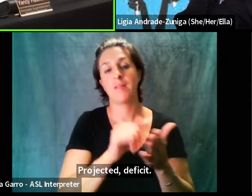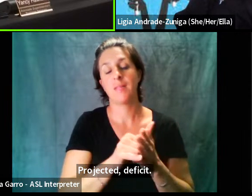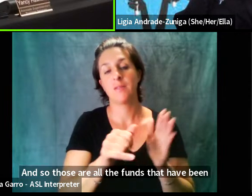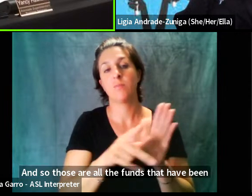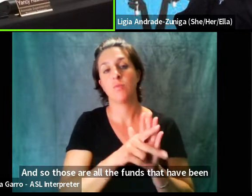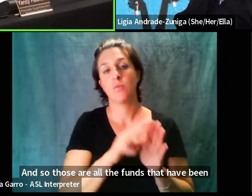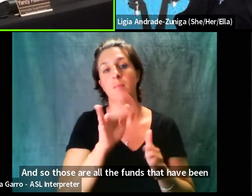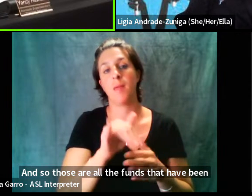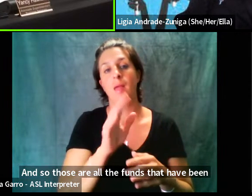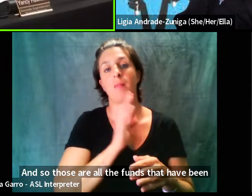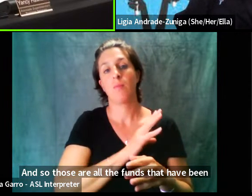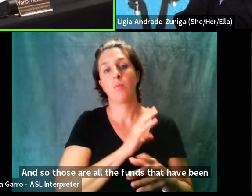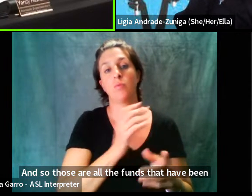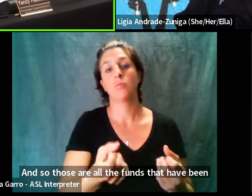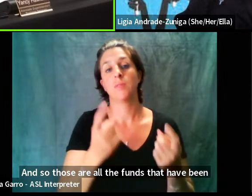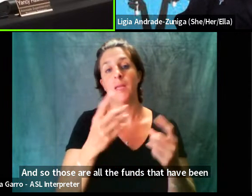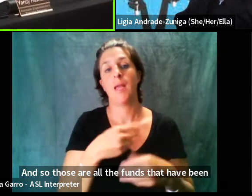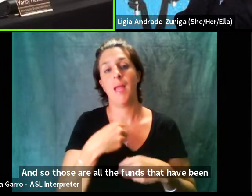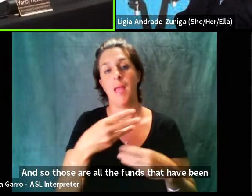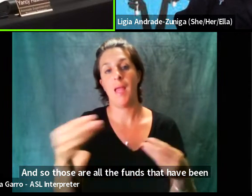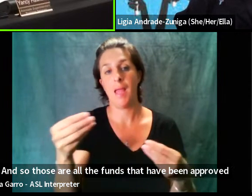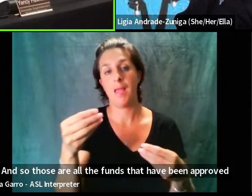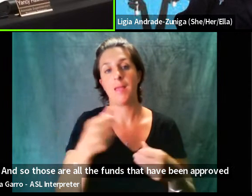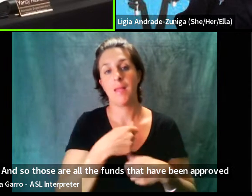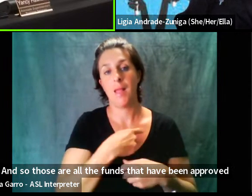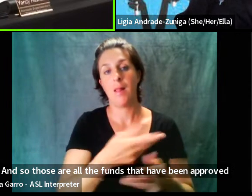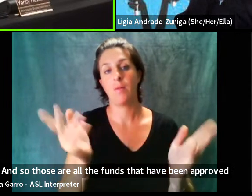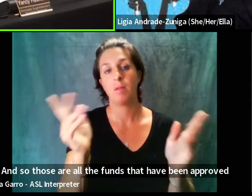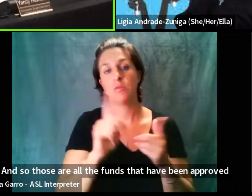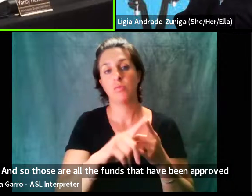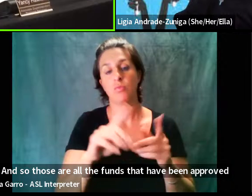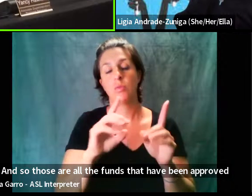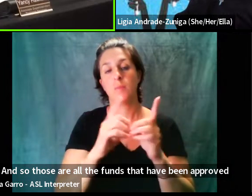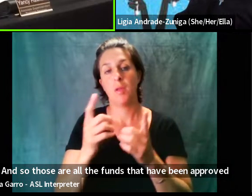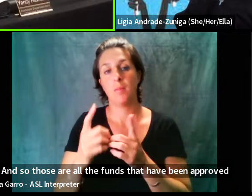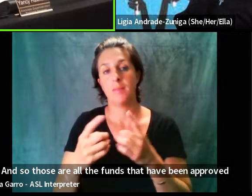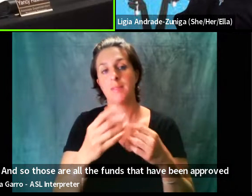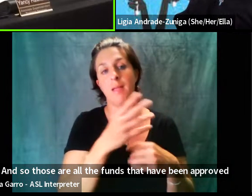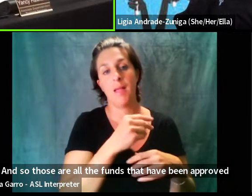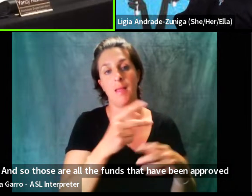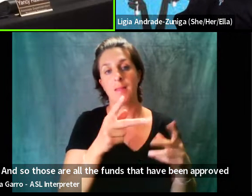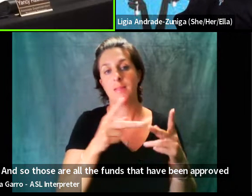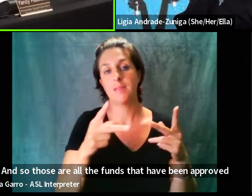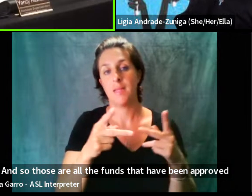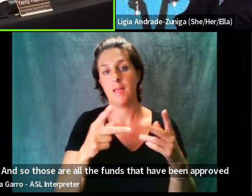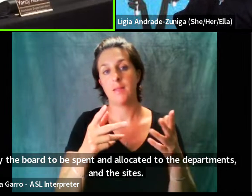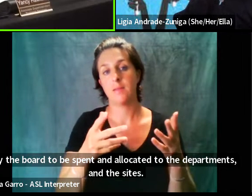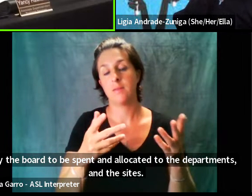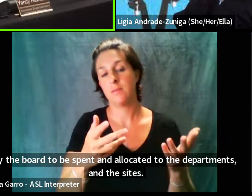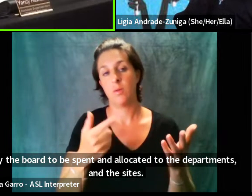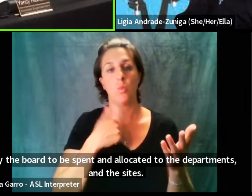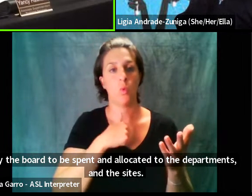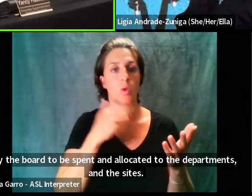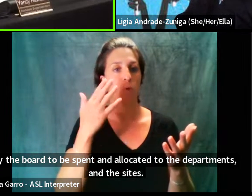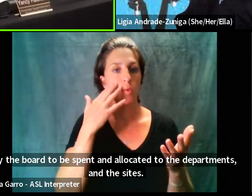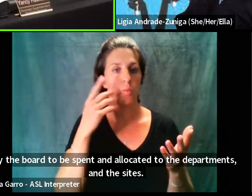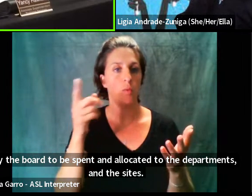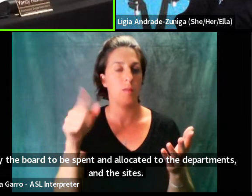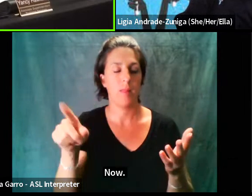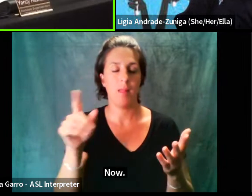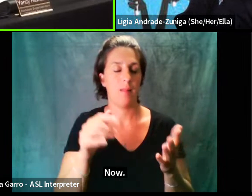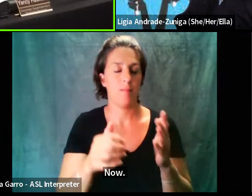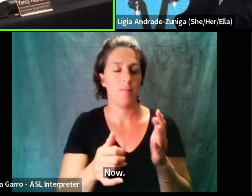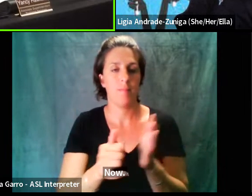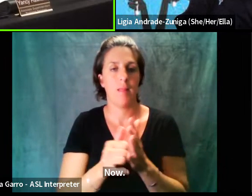board to be spent and allocated to the departments and the sites. Now, we knew that they likely wouldn't all